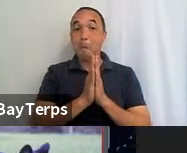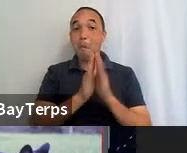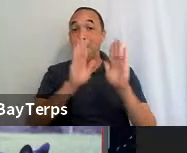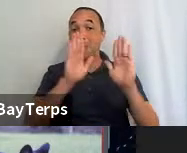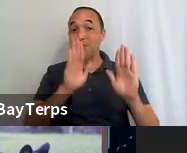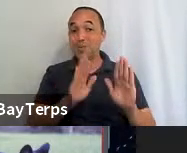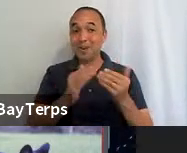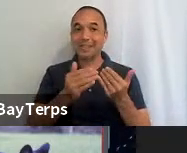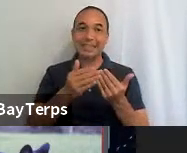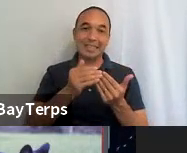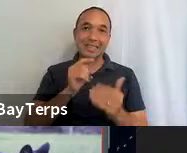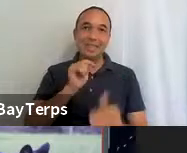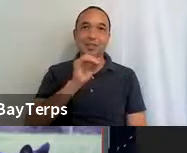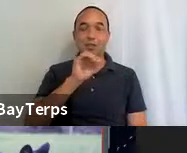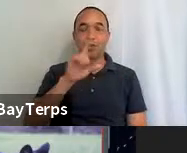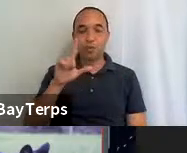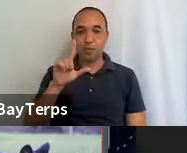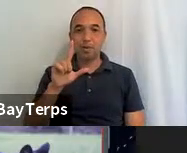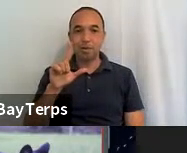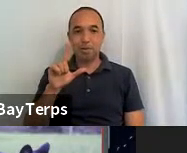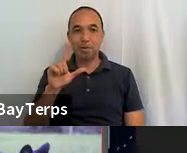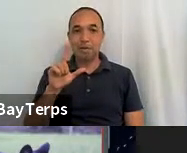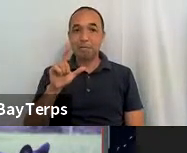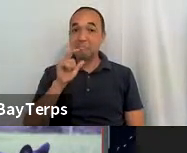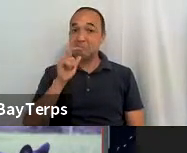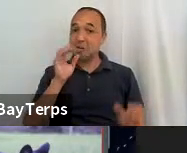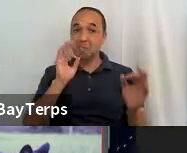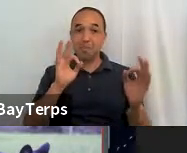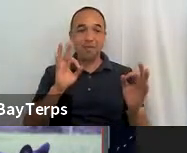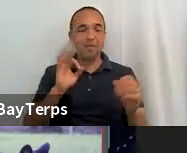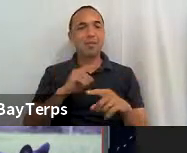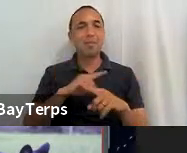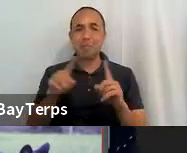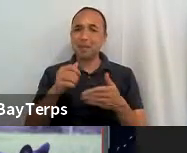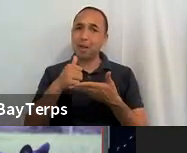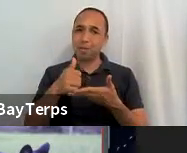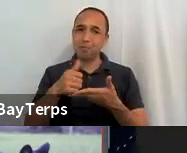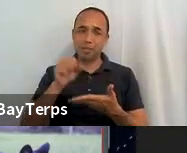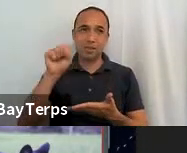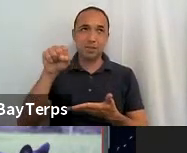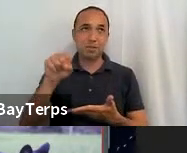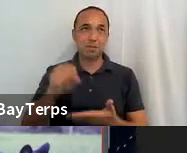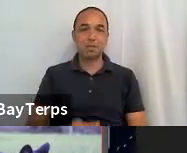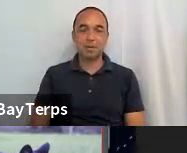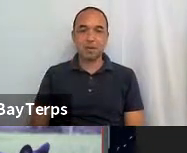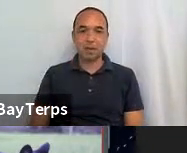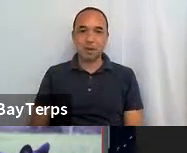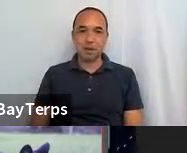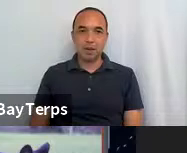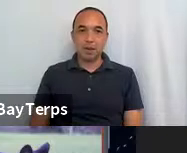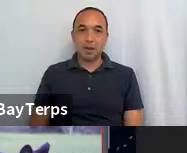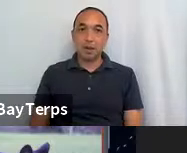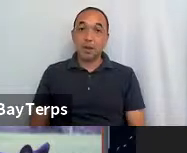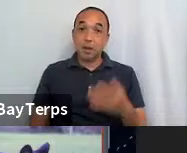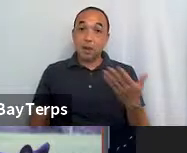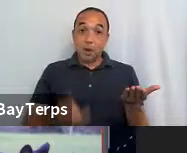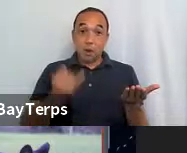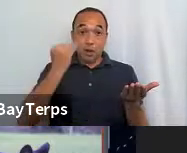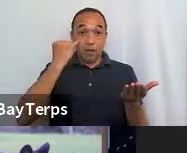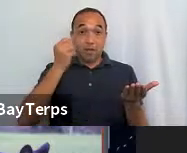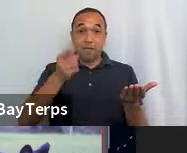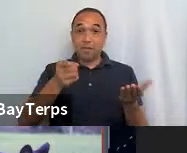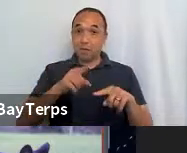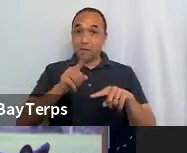tool. It's not perfect, but it does make it better. So if you don't have the ability to